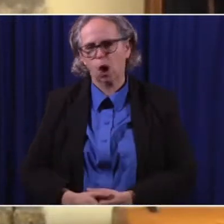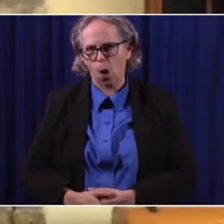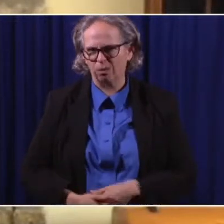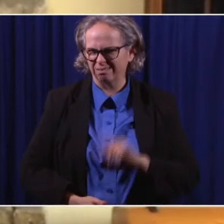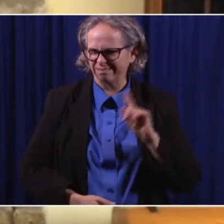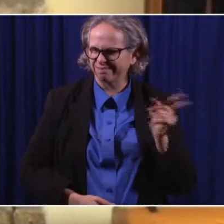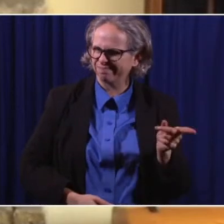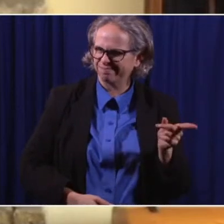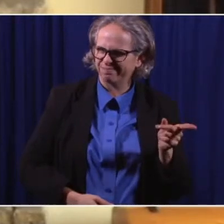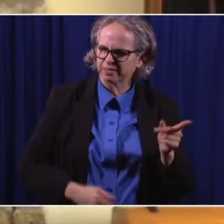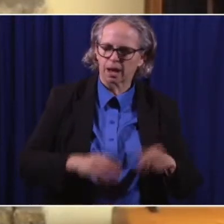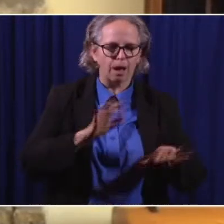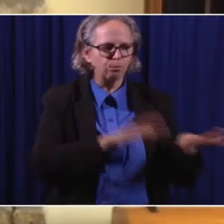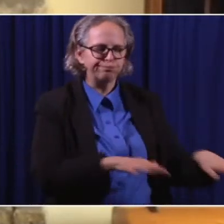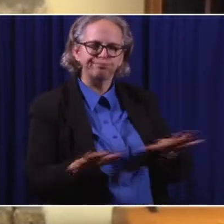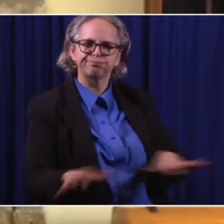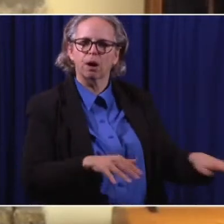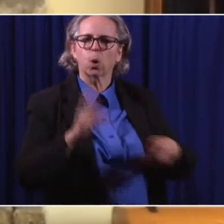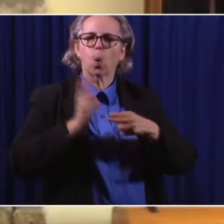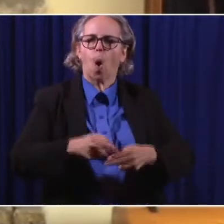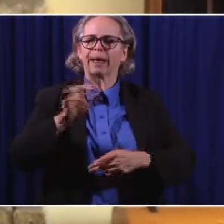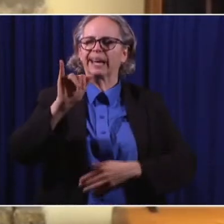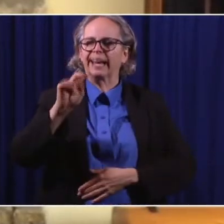about. Thank you.